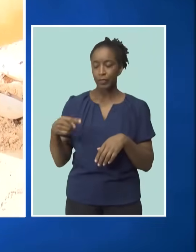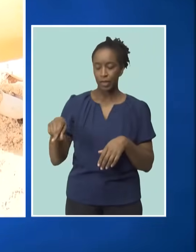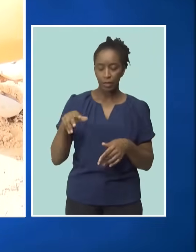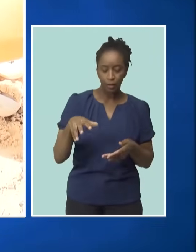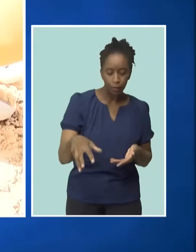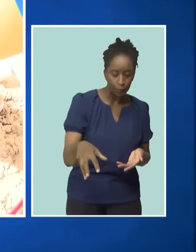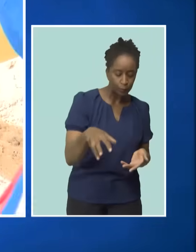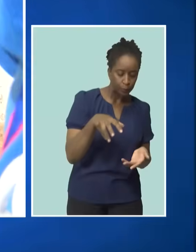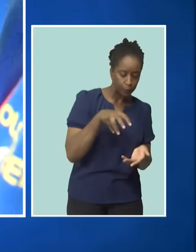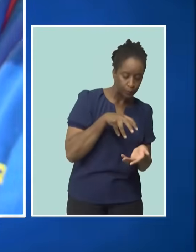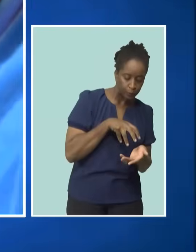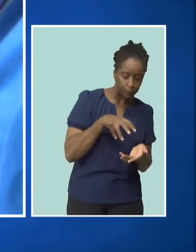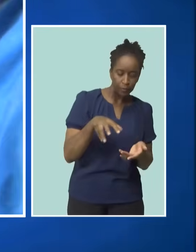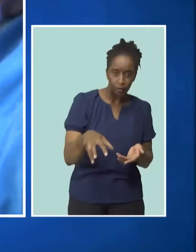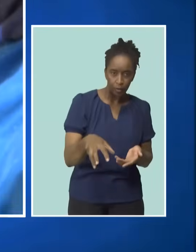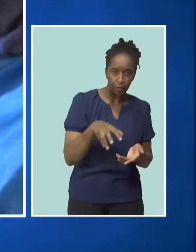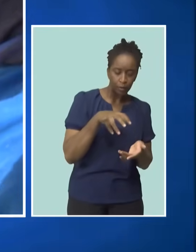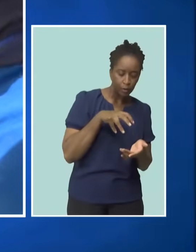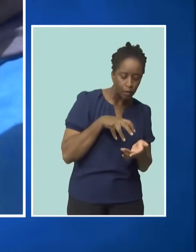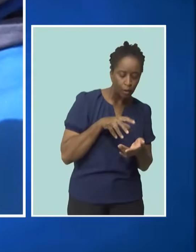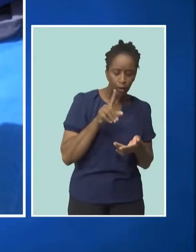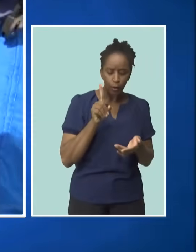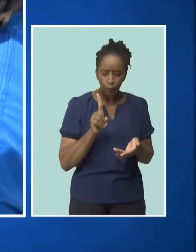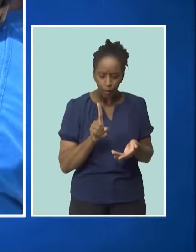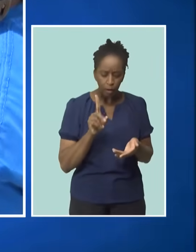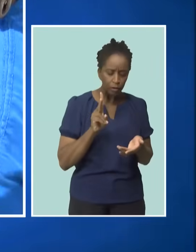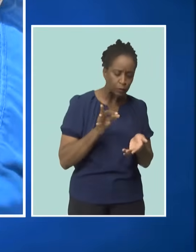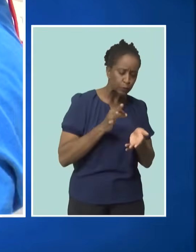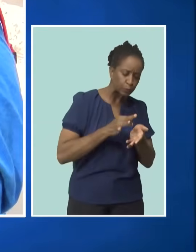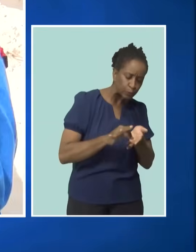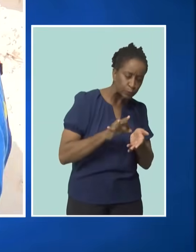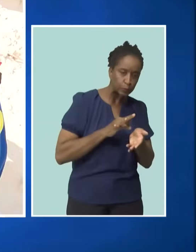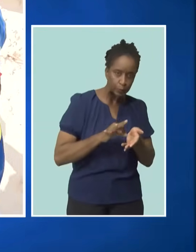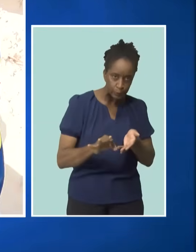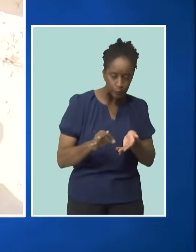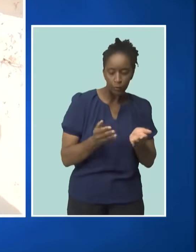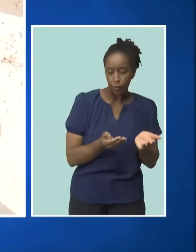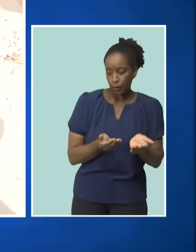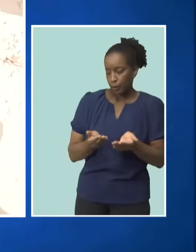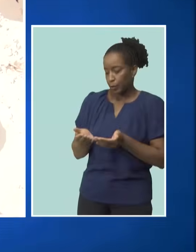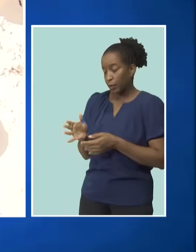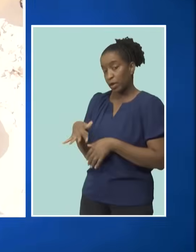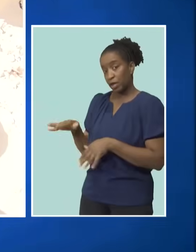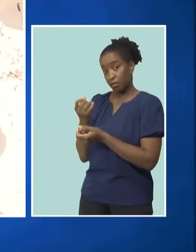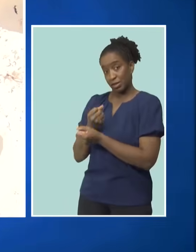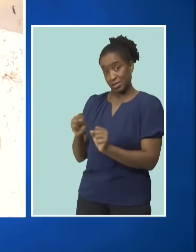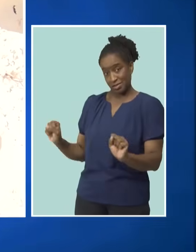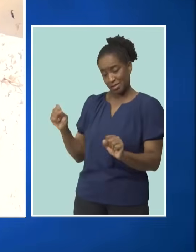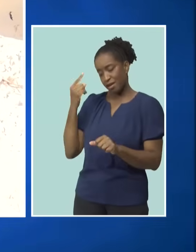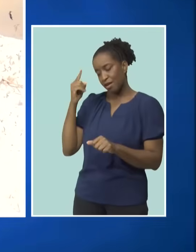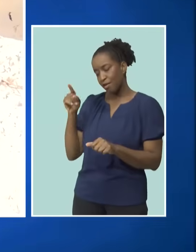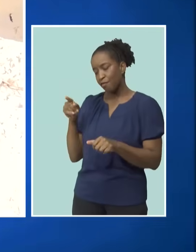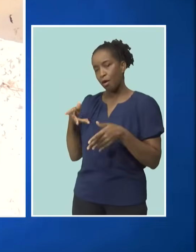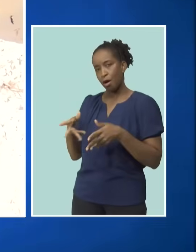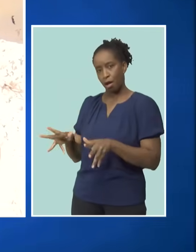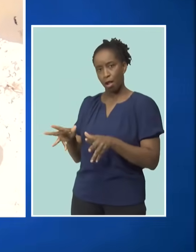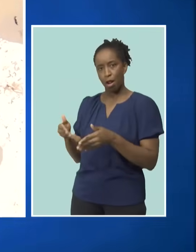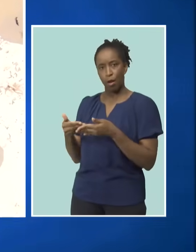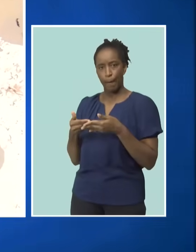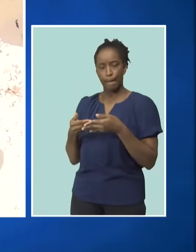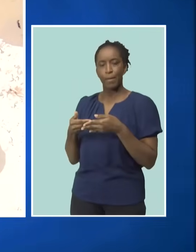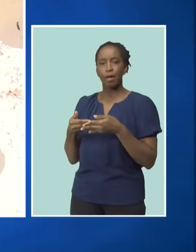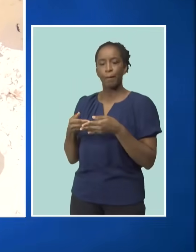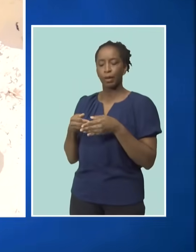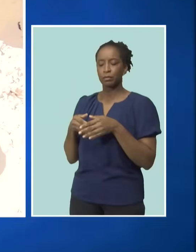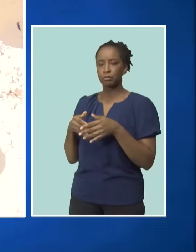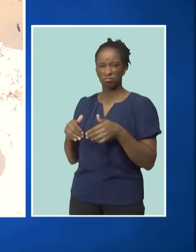them, and taking them safely to another location on the beach to hatch. We dig a relocation hole. So the relocation hole